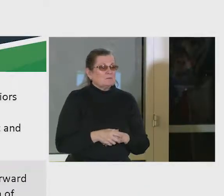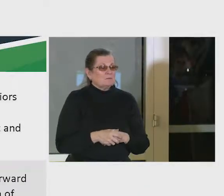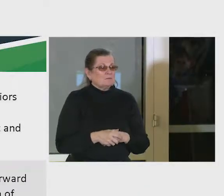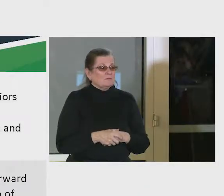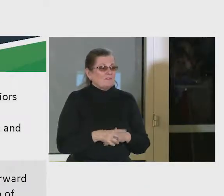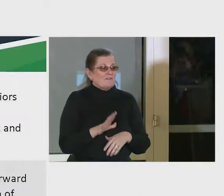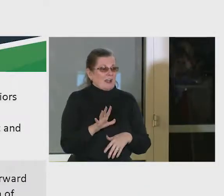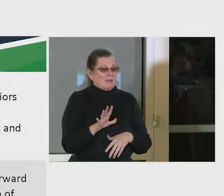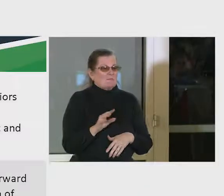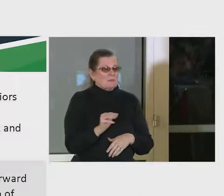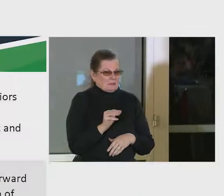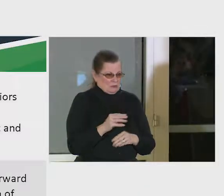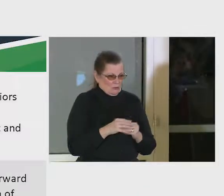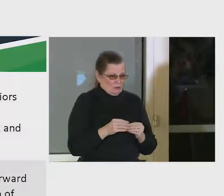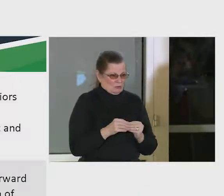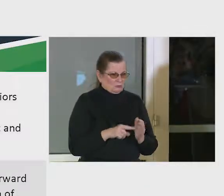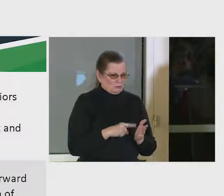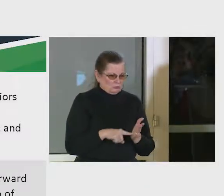spend $5 billion,